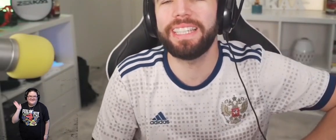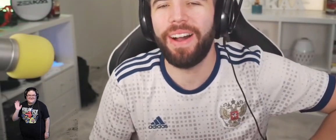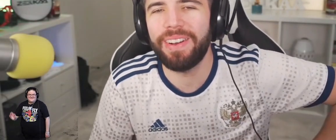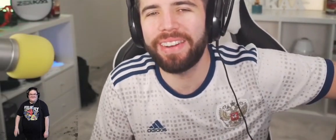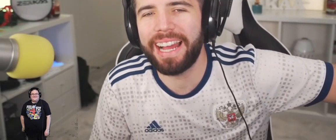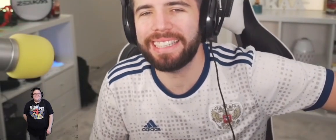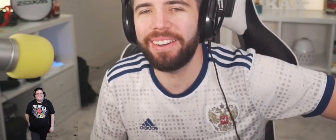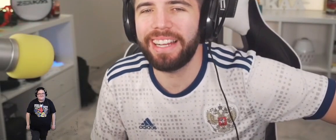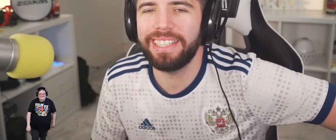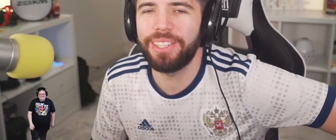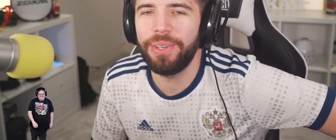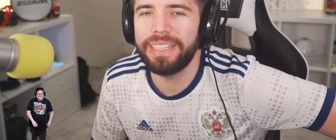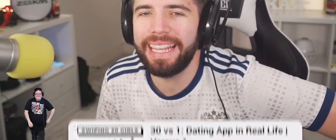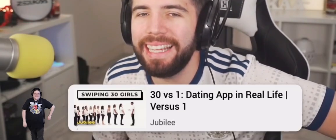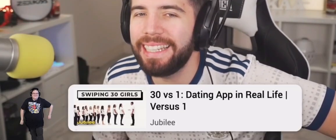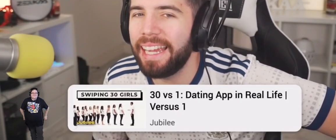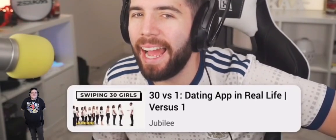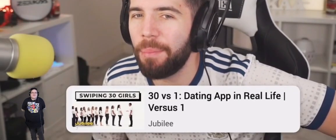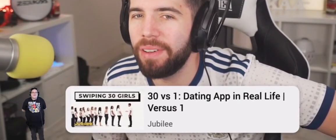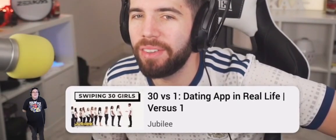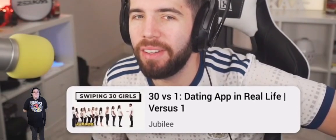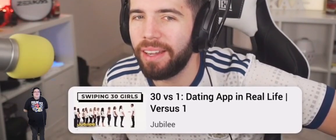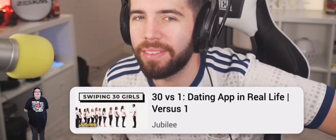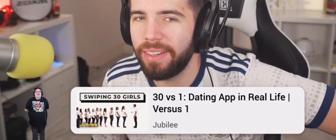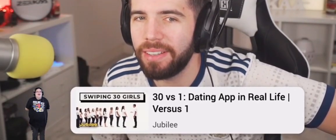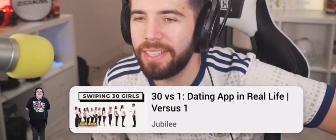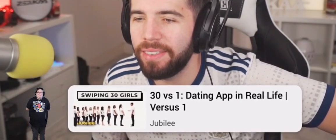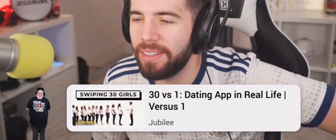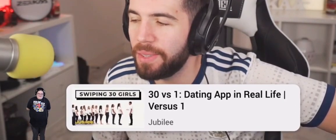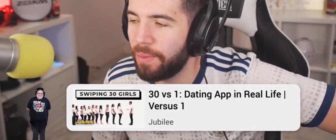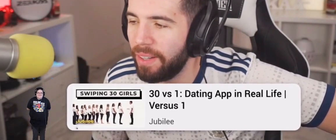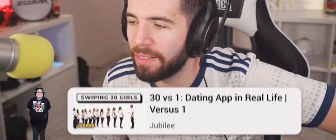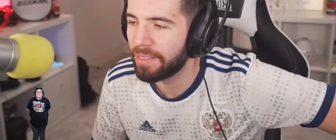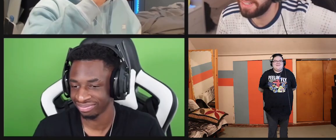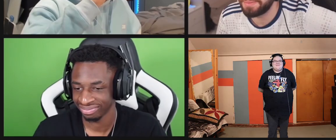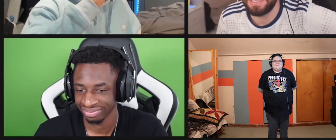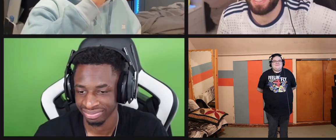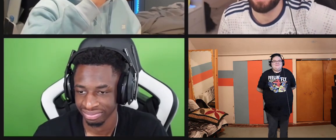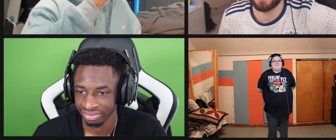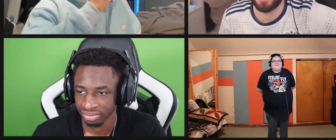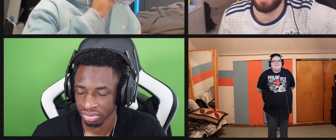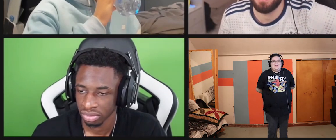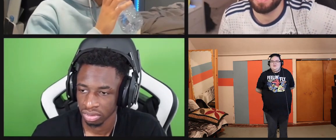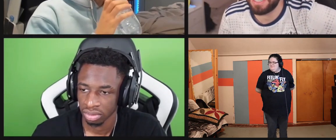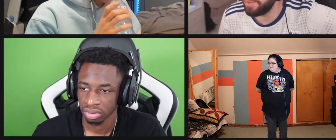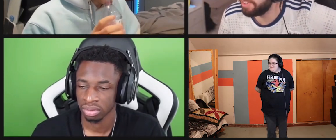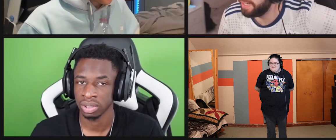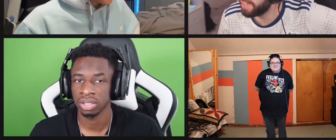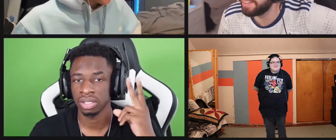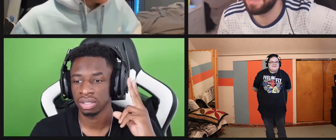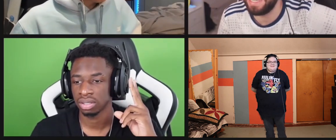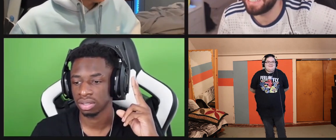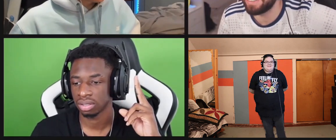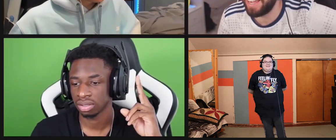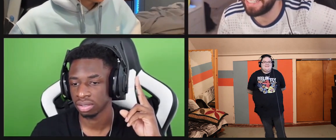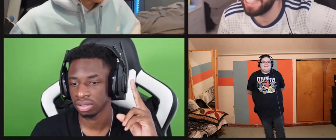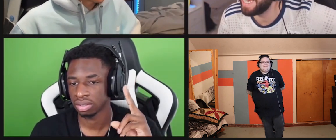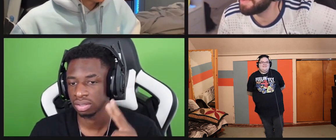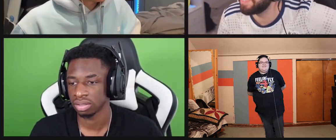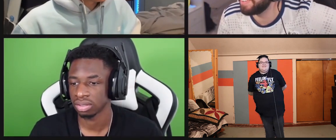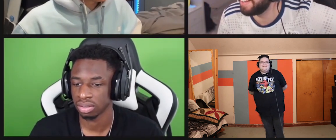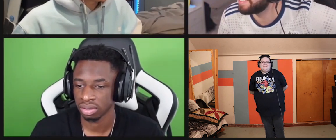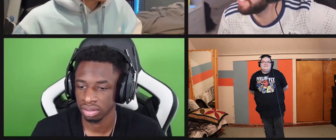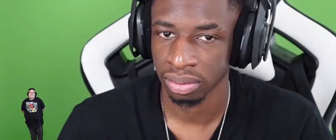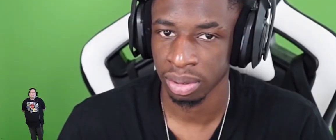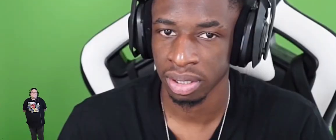to Sidemen React. They're reacting to dating app in real life. 30 versus yes. 1. Is me, Harry and Toby. Oh. Sounds awfully familiar. Dating